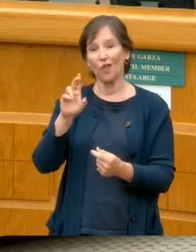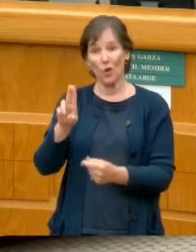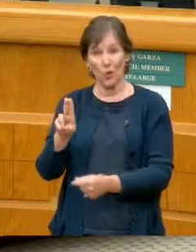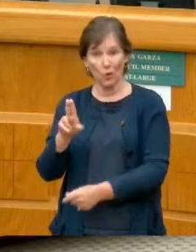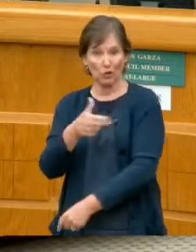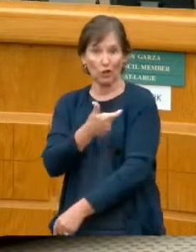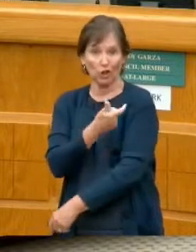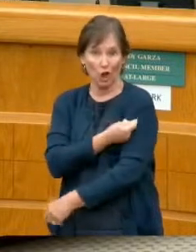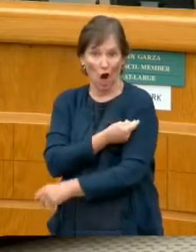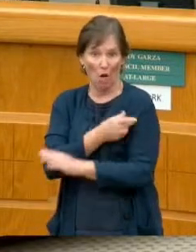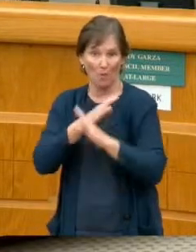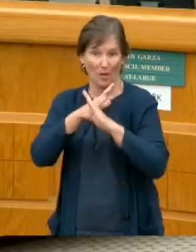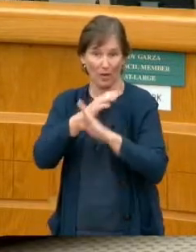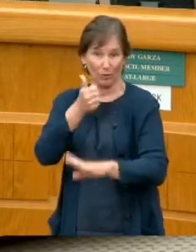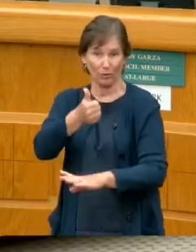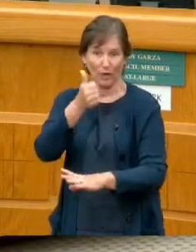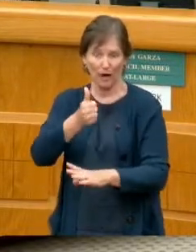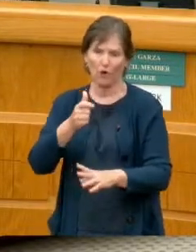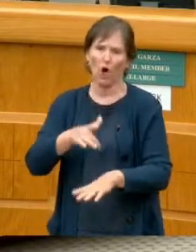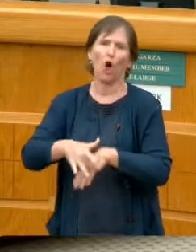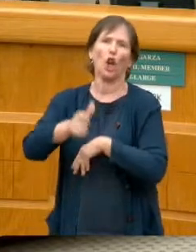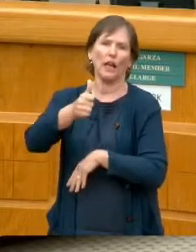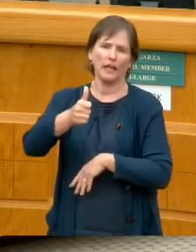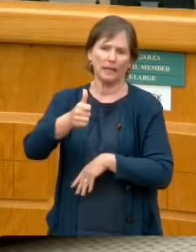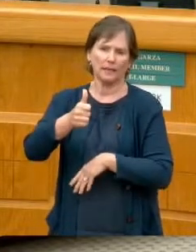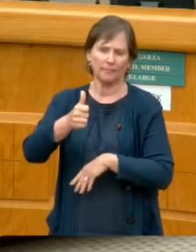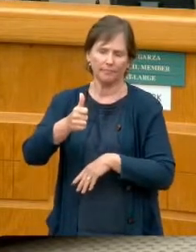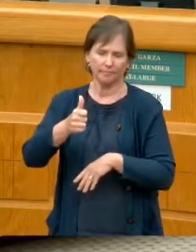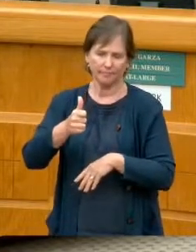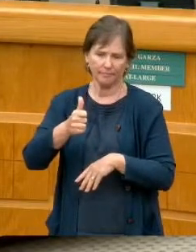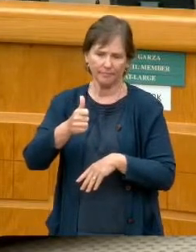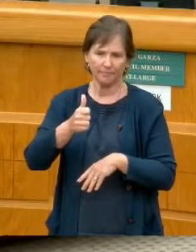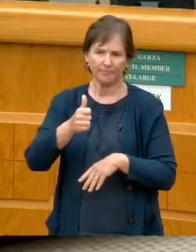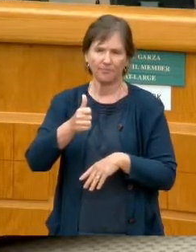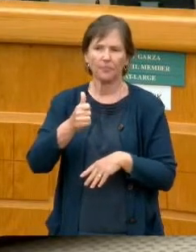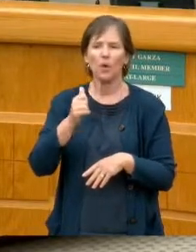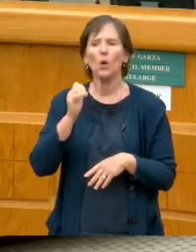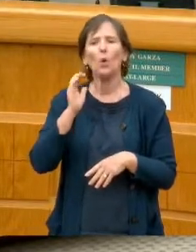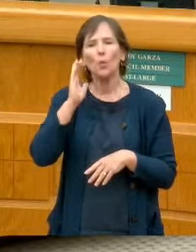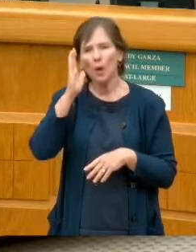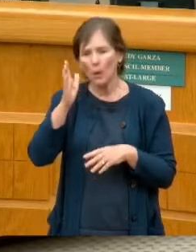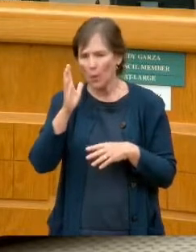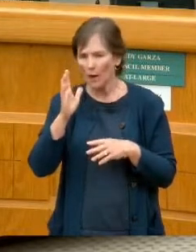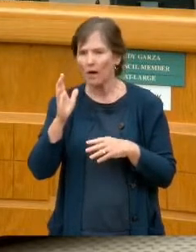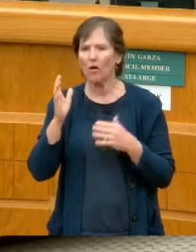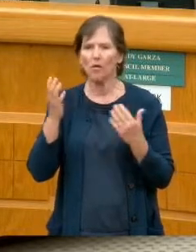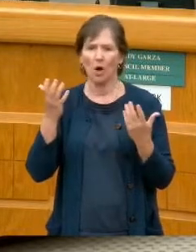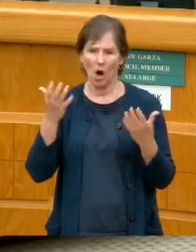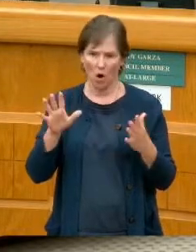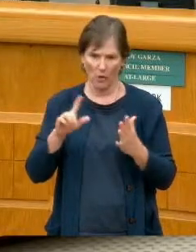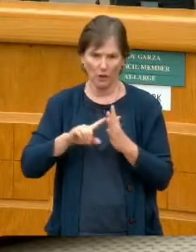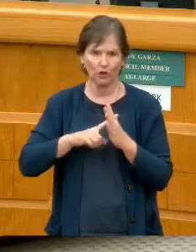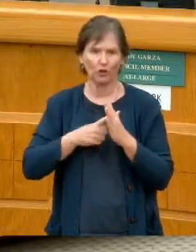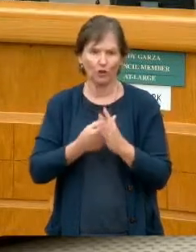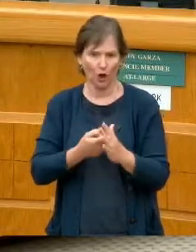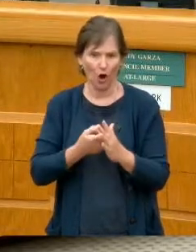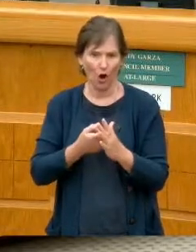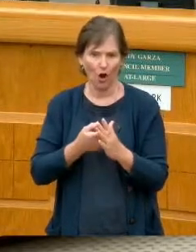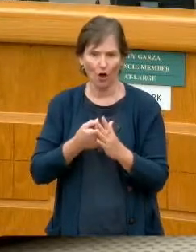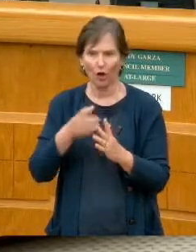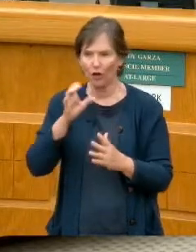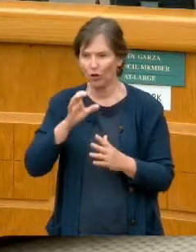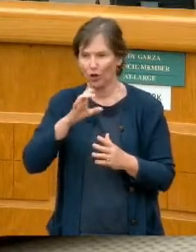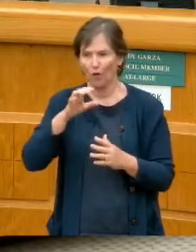Health District continues to conduct syndromic surveillance and has already been notified of our first case